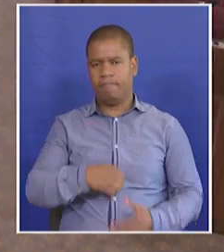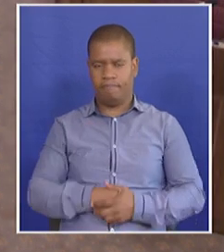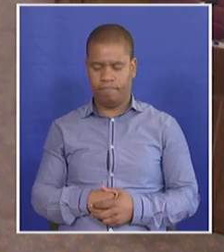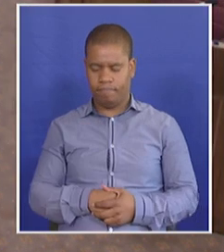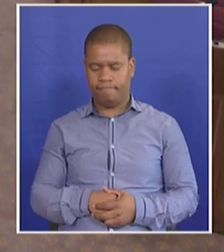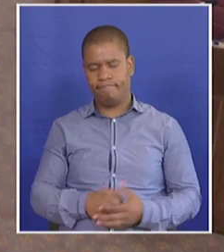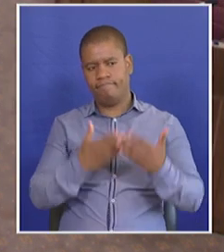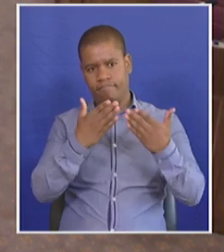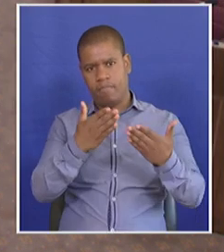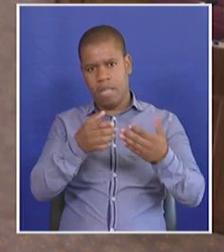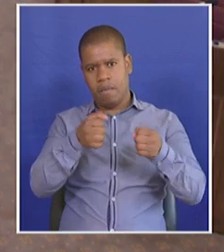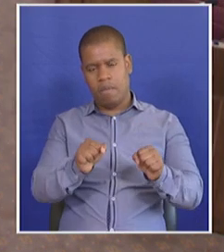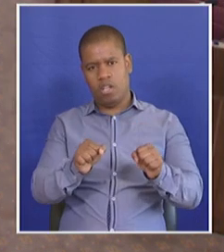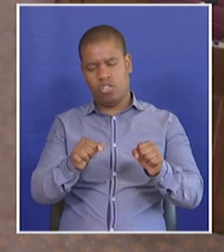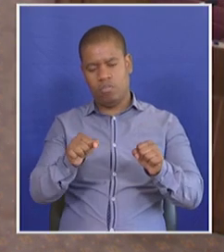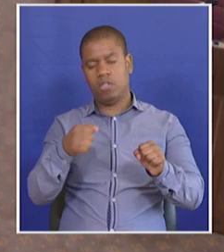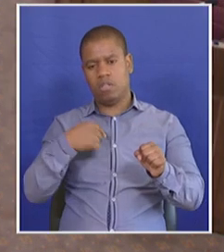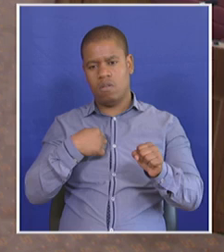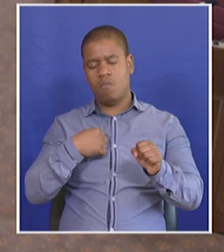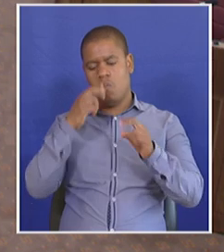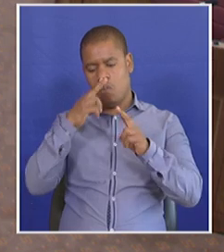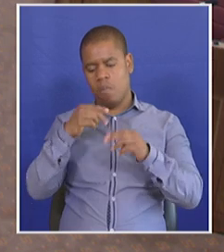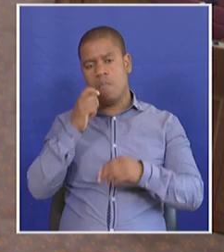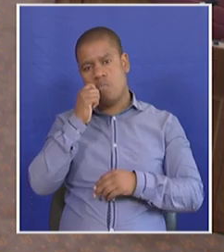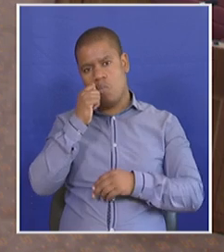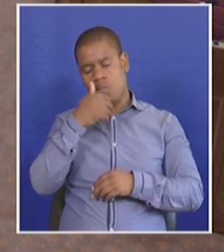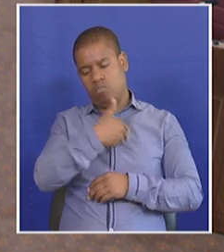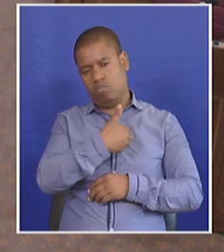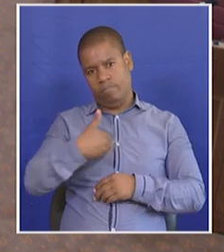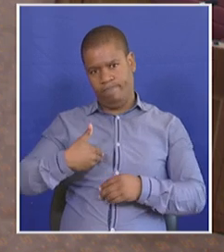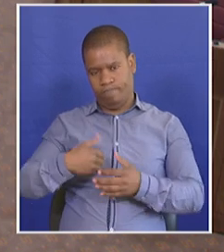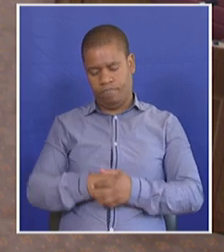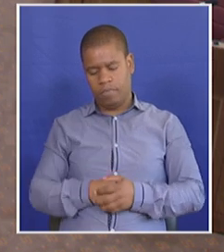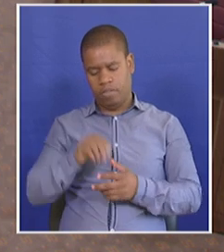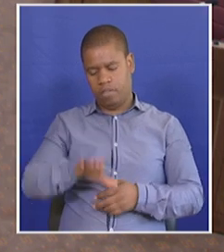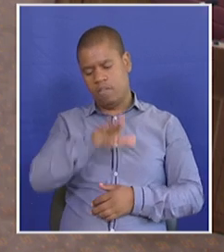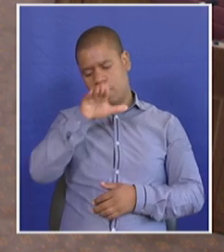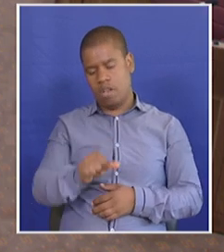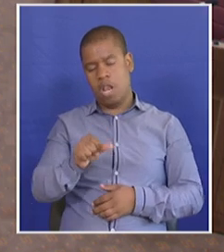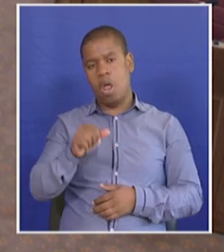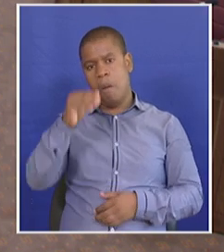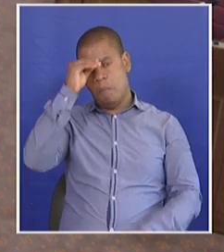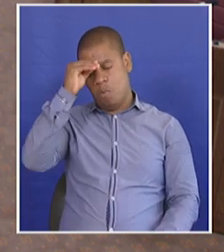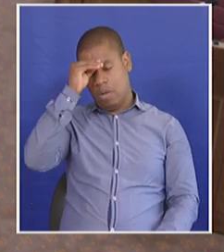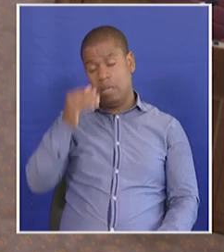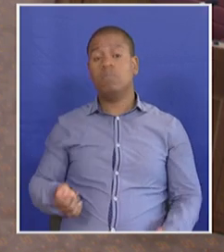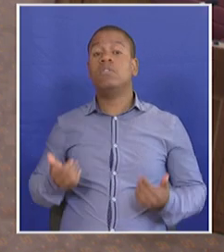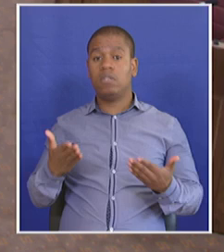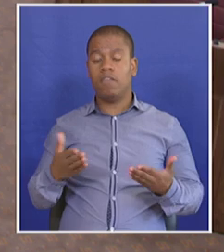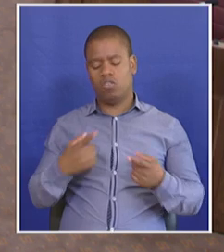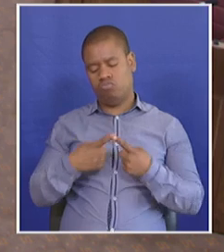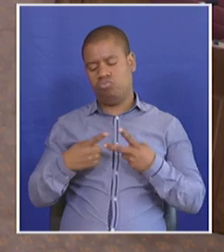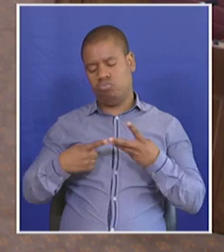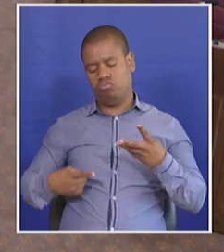Madam Chair, honorable members, ladies and gentlemen. The South African Police Service has an electronic crime